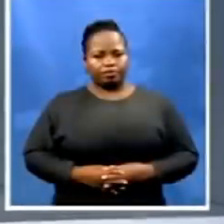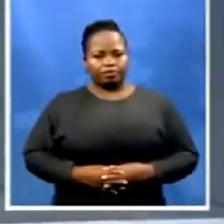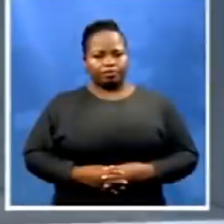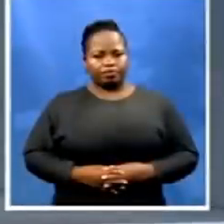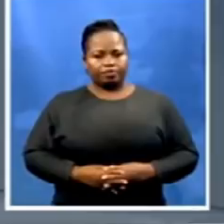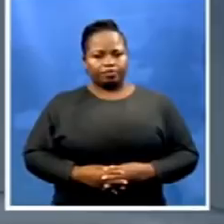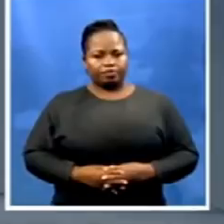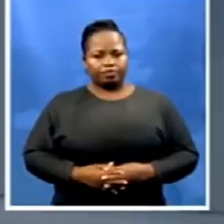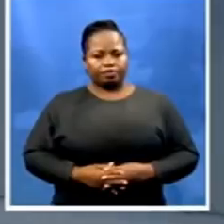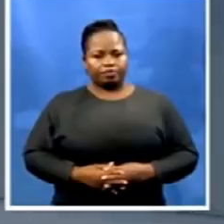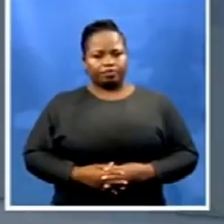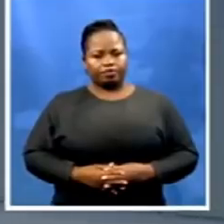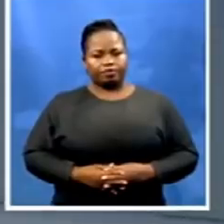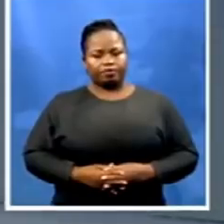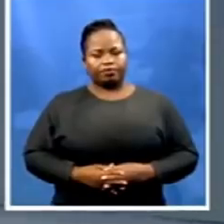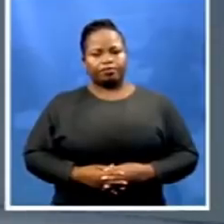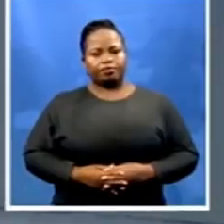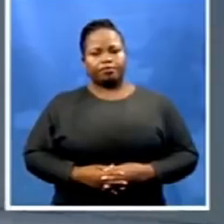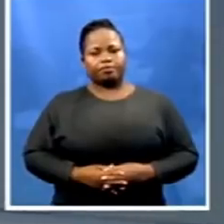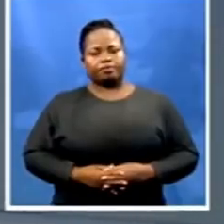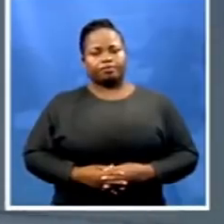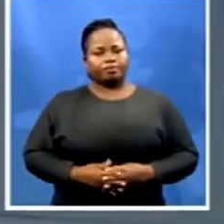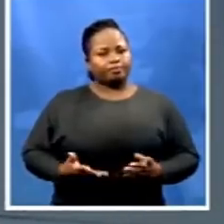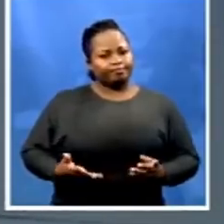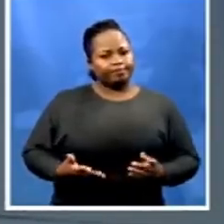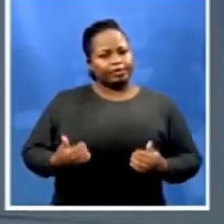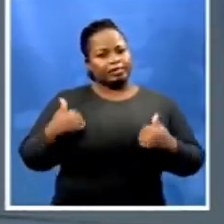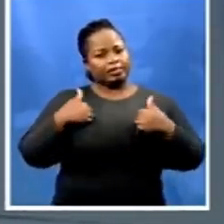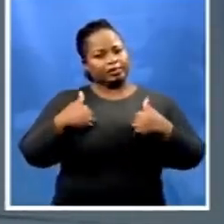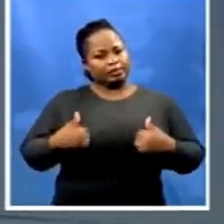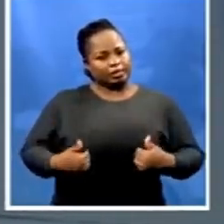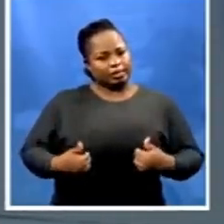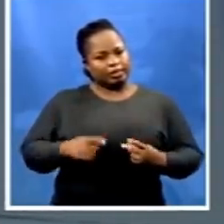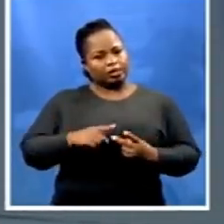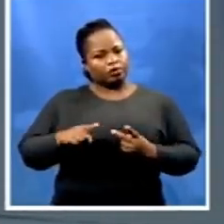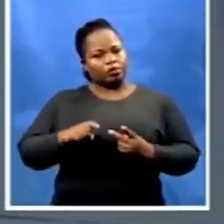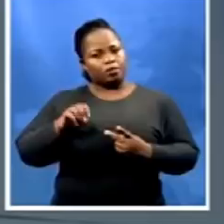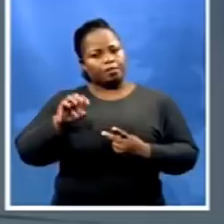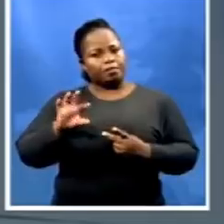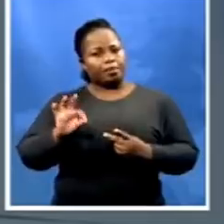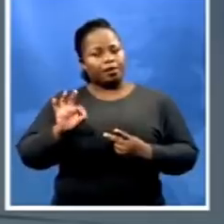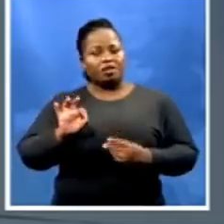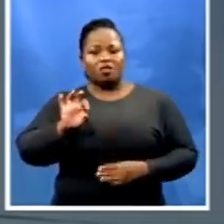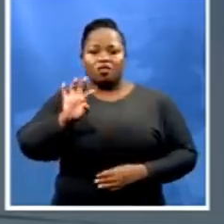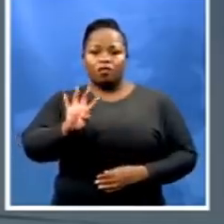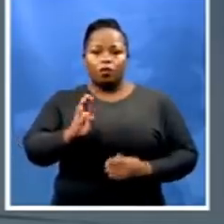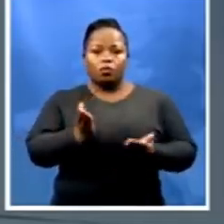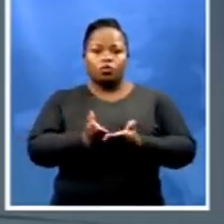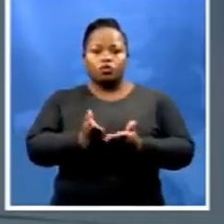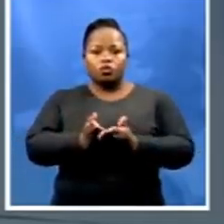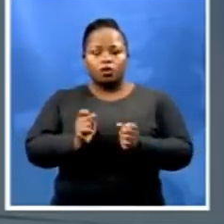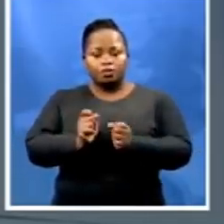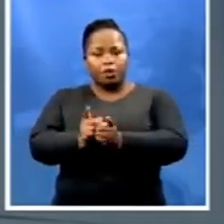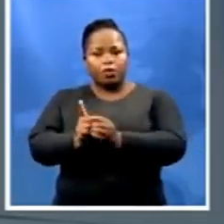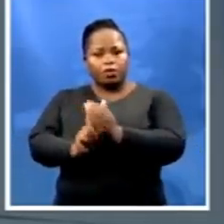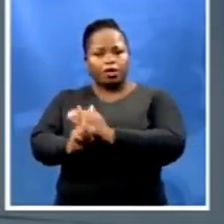Now, just between Sunday and Monday, 4 KwaZulu-Natal schools were broken into. One of these schools is the eThekwini